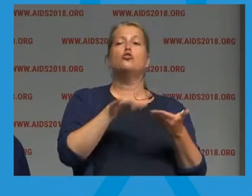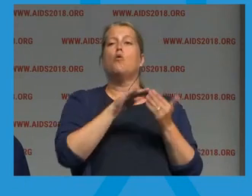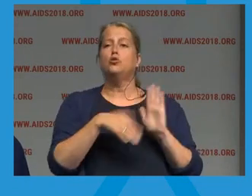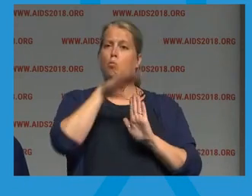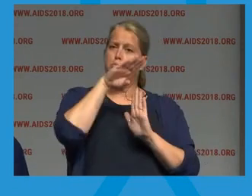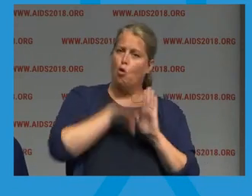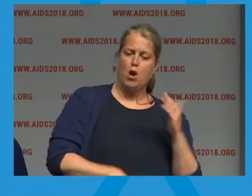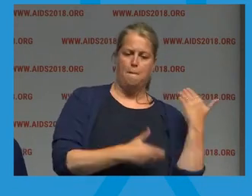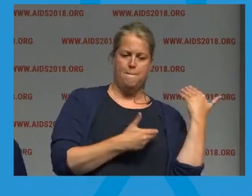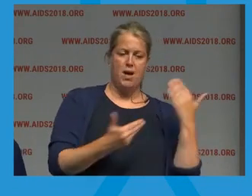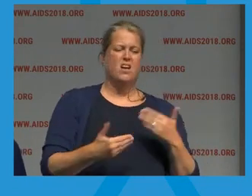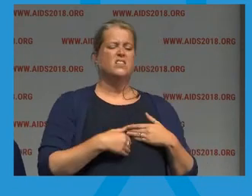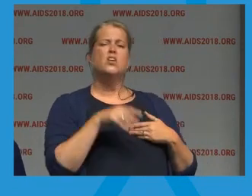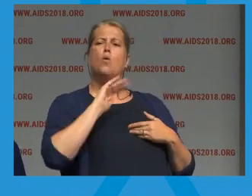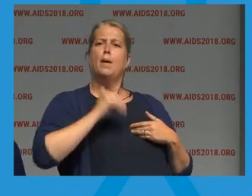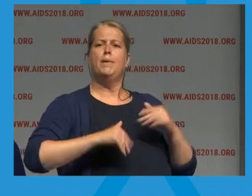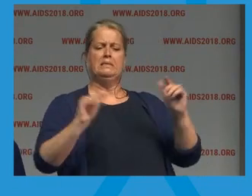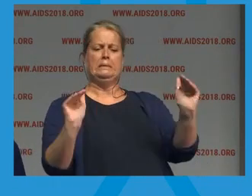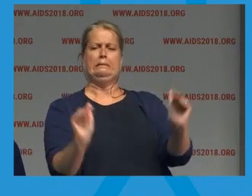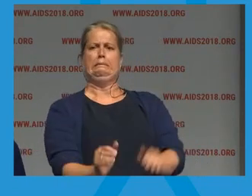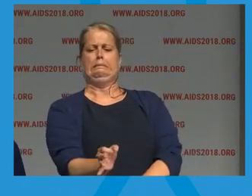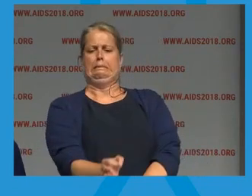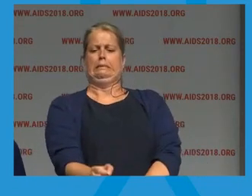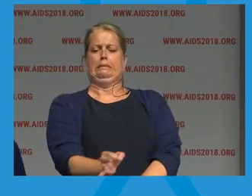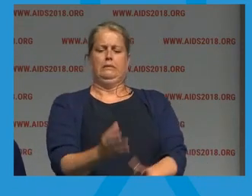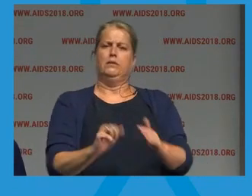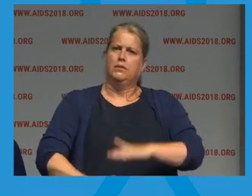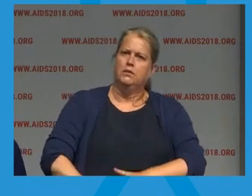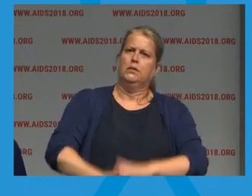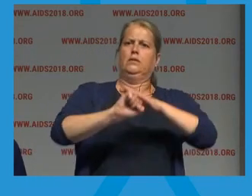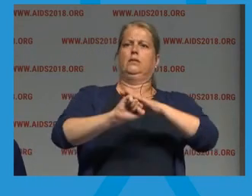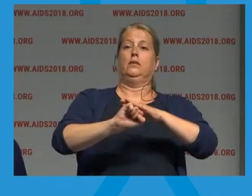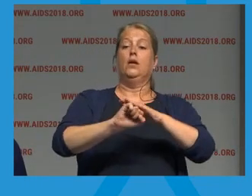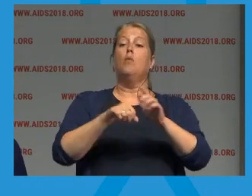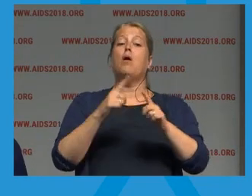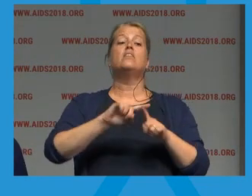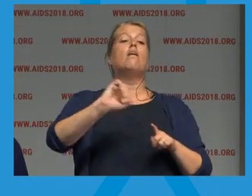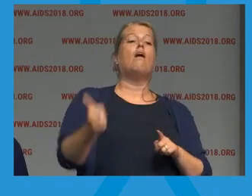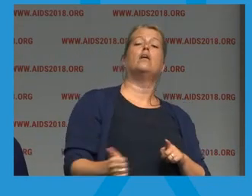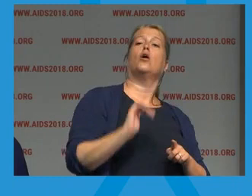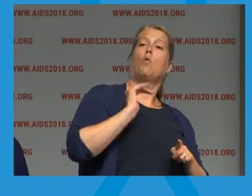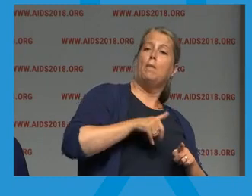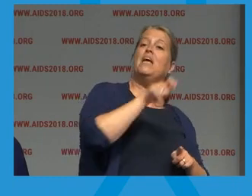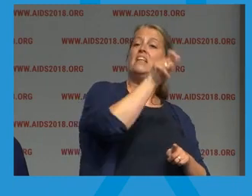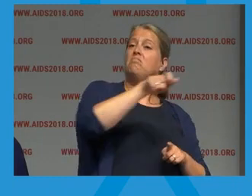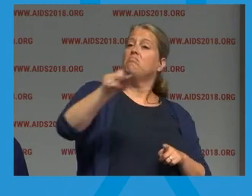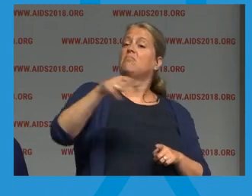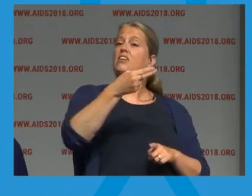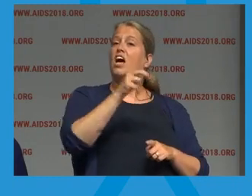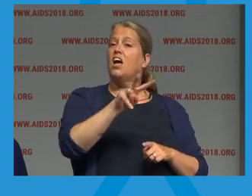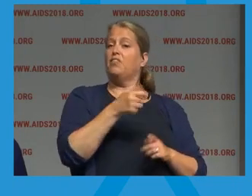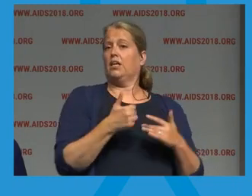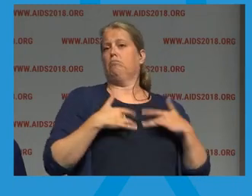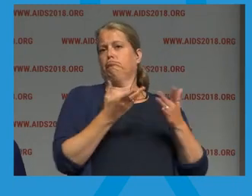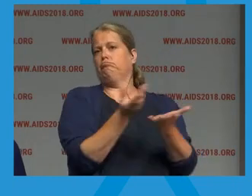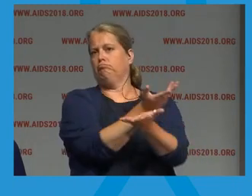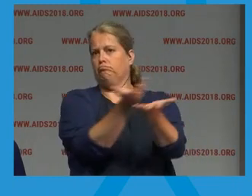empower marginalized women and other people living with HIV in South Africa. PWN's